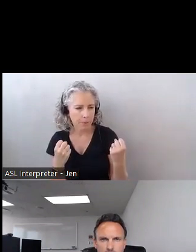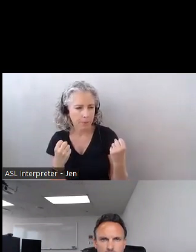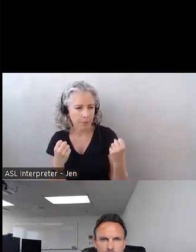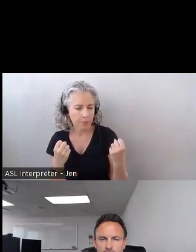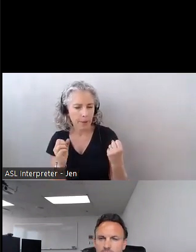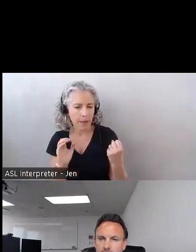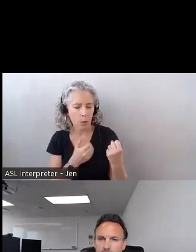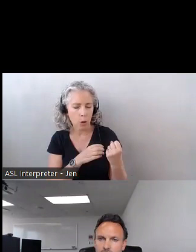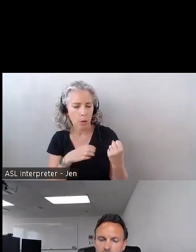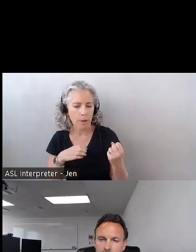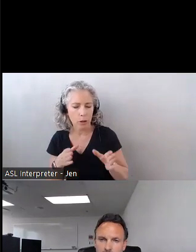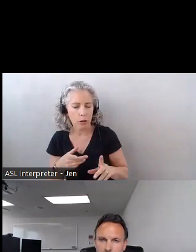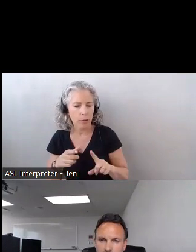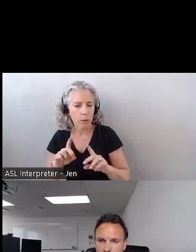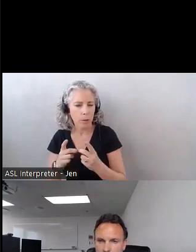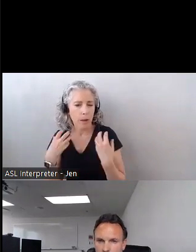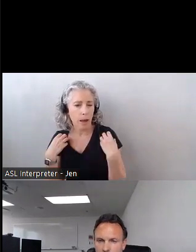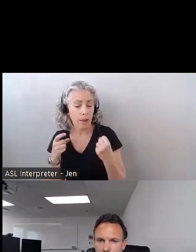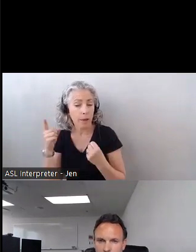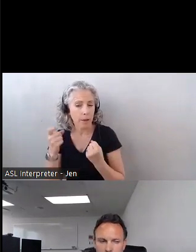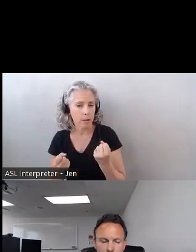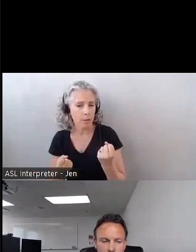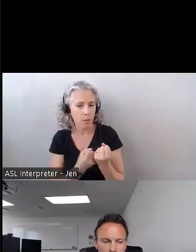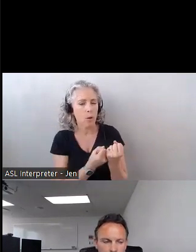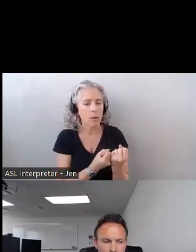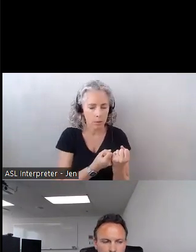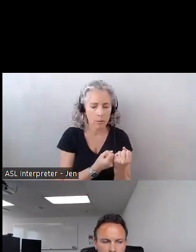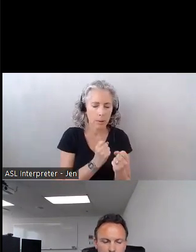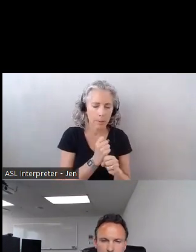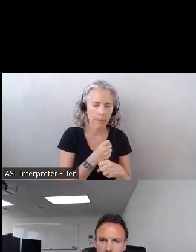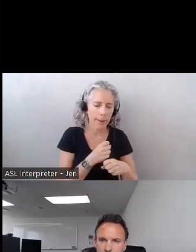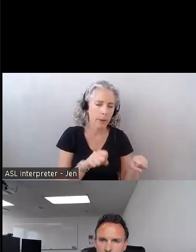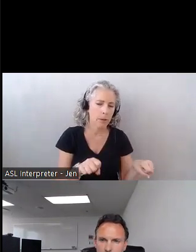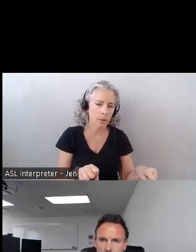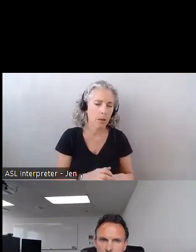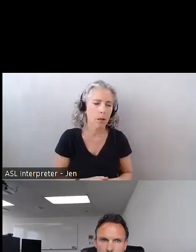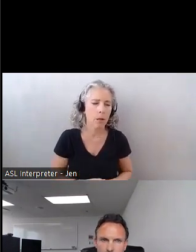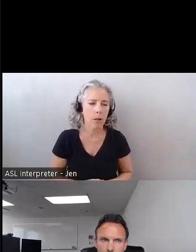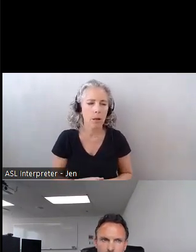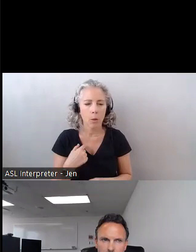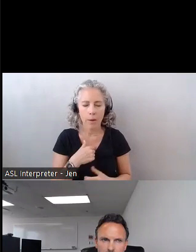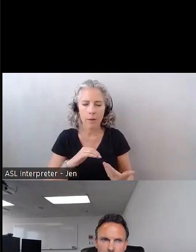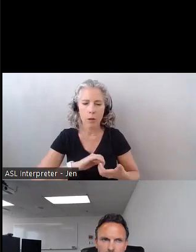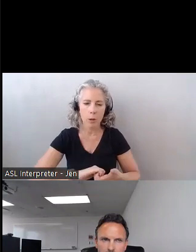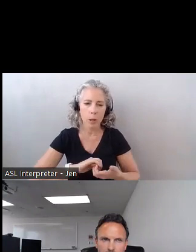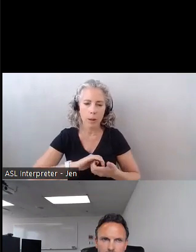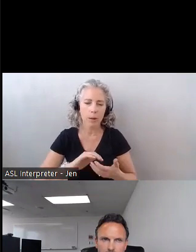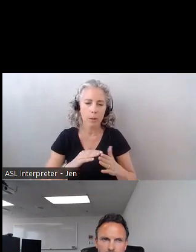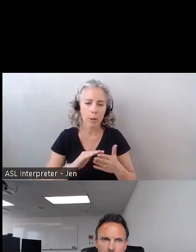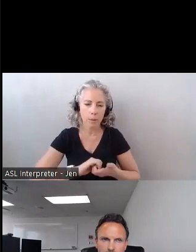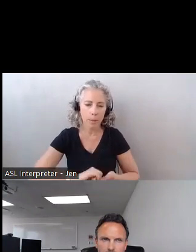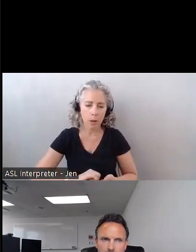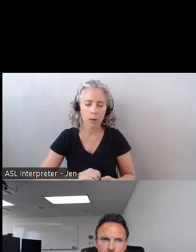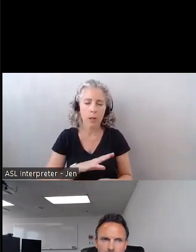of the Department of Mental Health, and their support of all this is what made it possible. But we have community partners, including the Department of Human